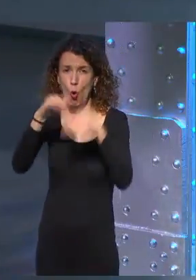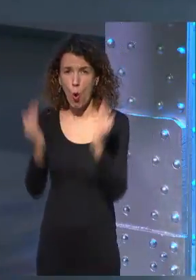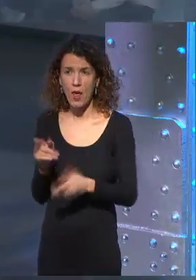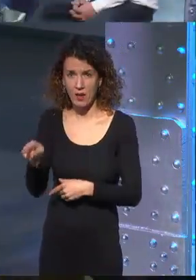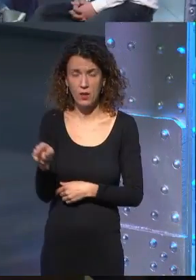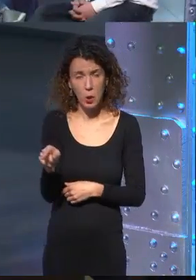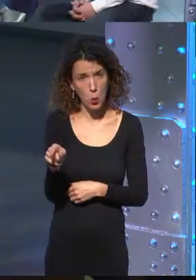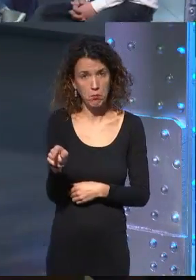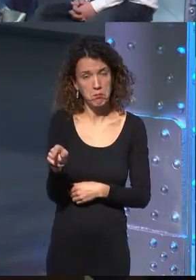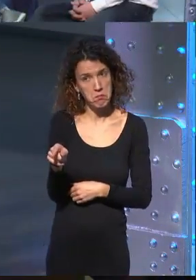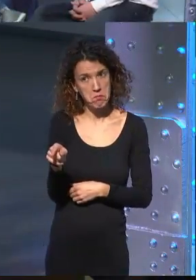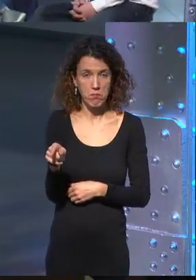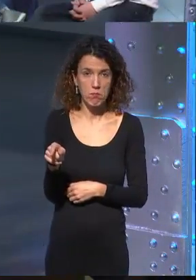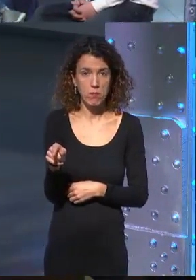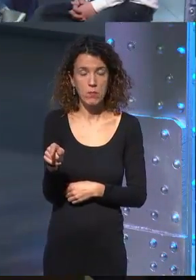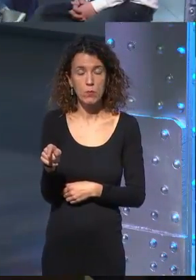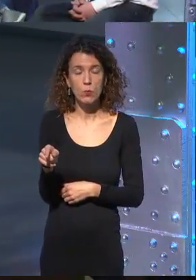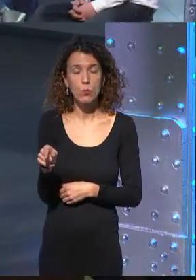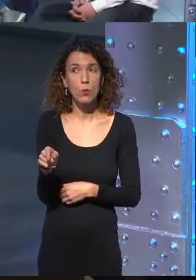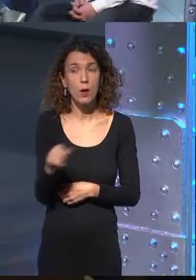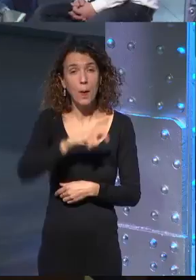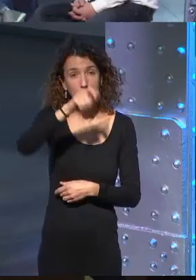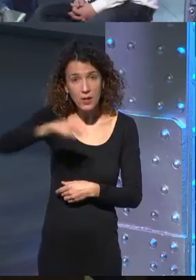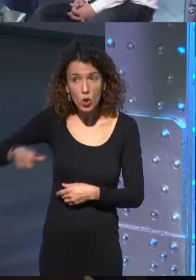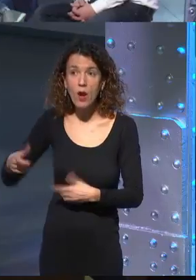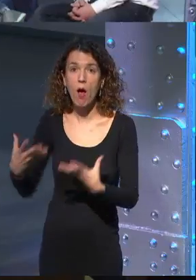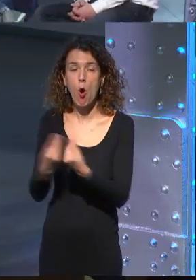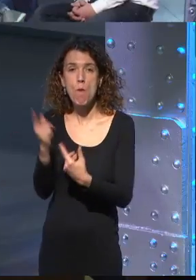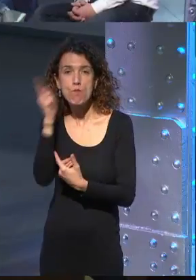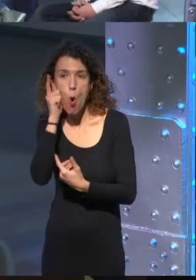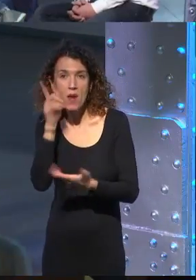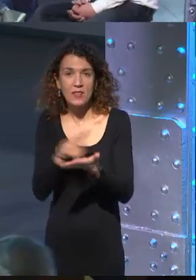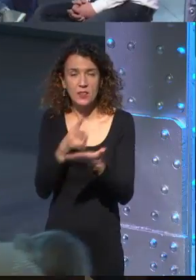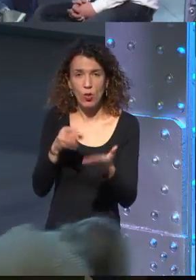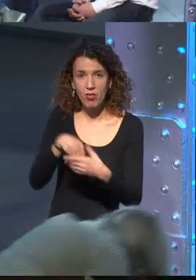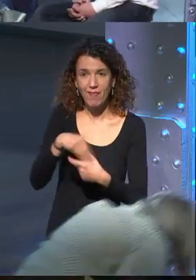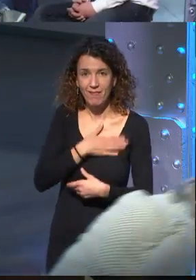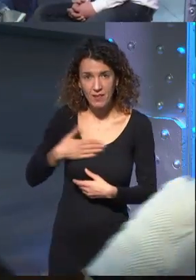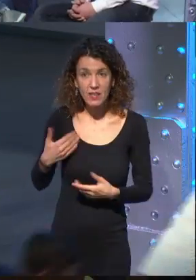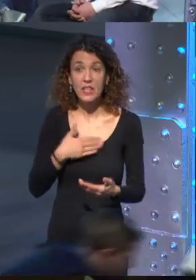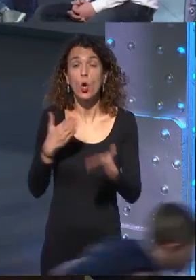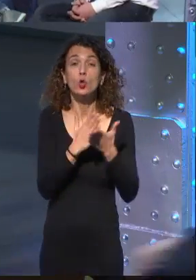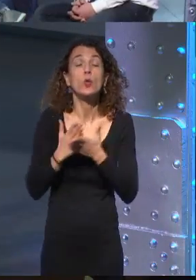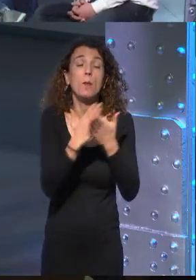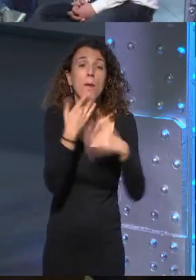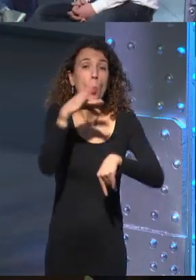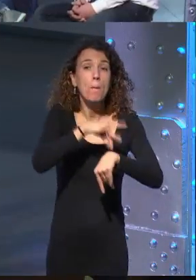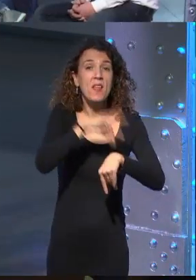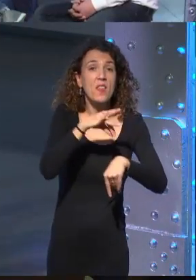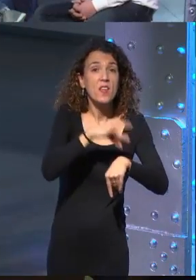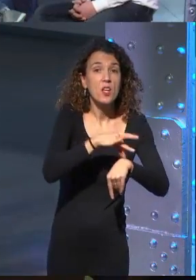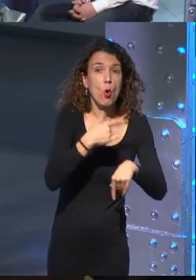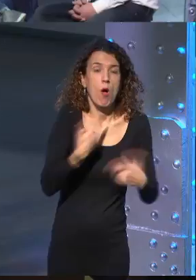leave, I check it. Well, at school, I understand that there are people using